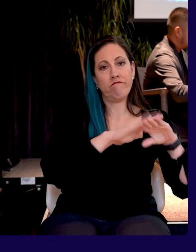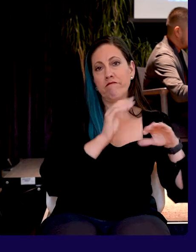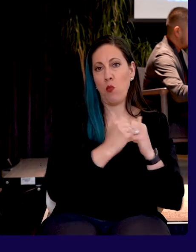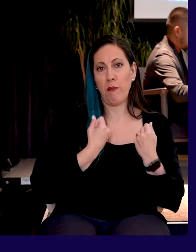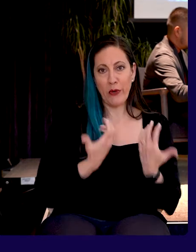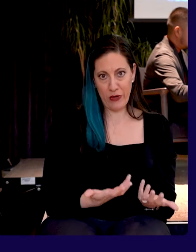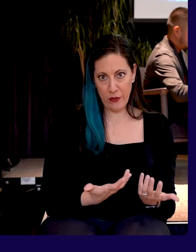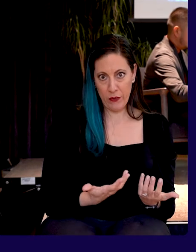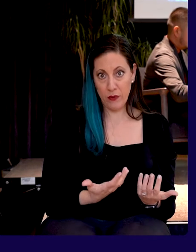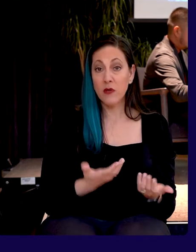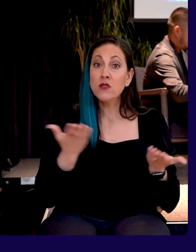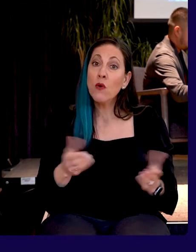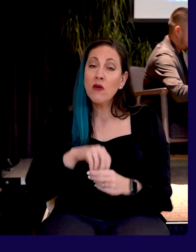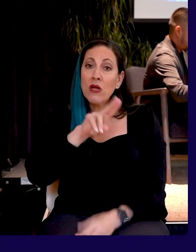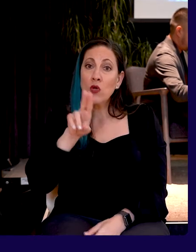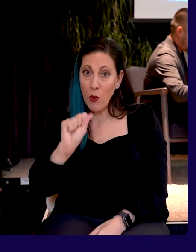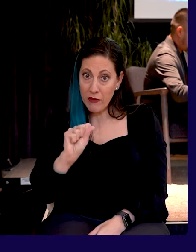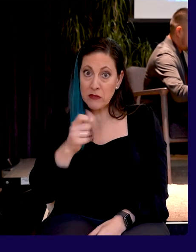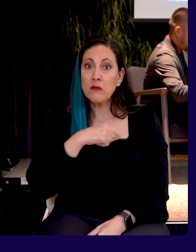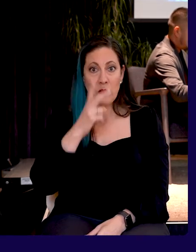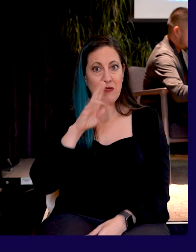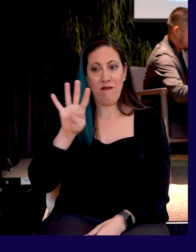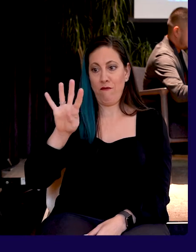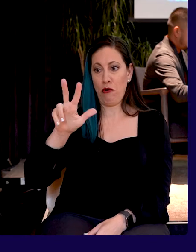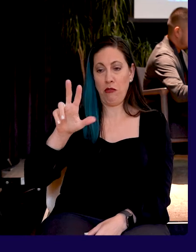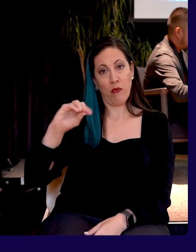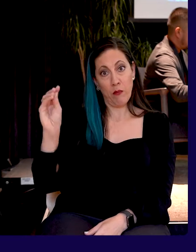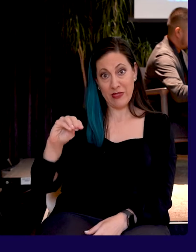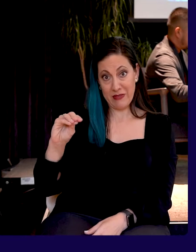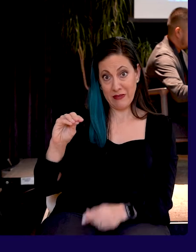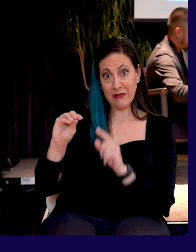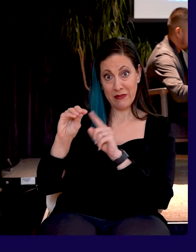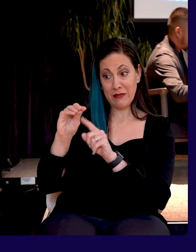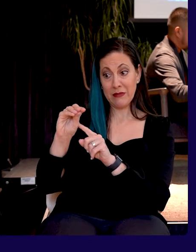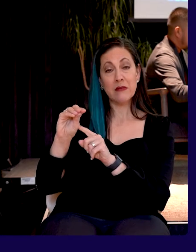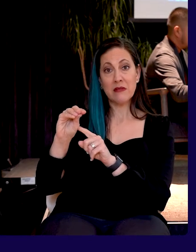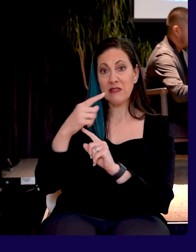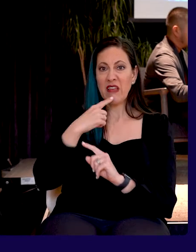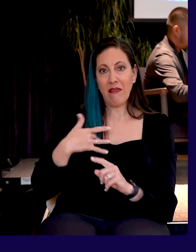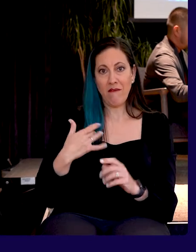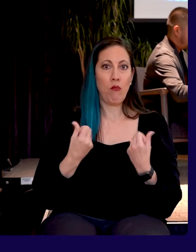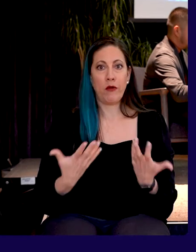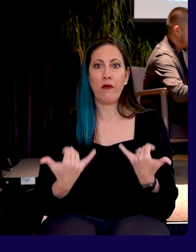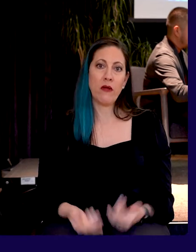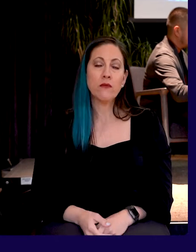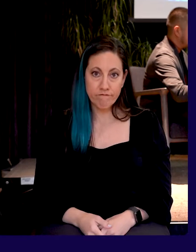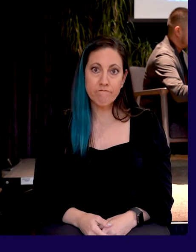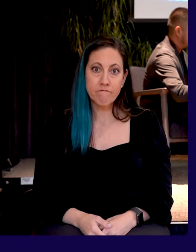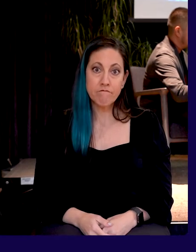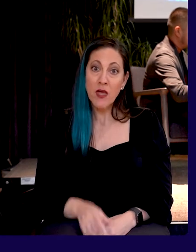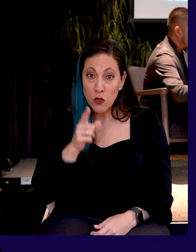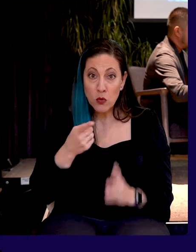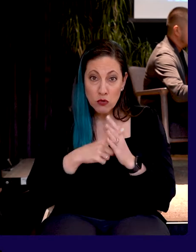burnout. And so in the US alone, we see that 43% of people report feeling burned out right now. And when you